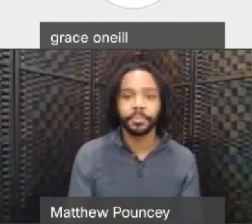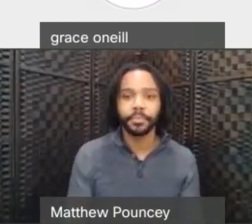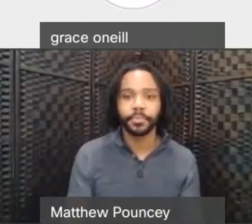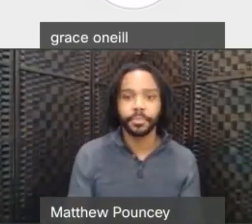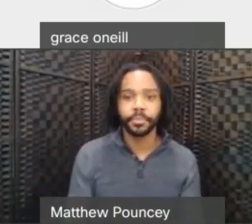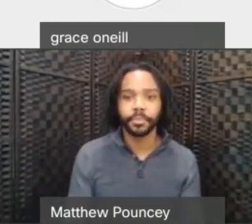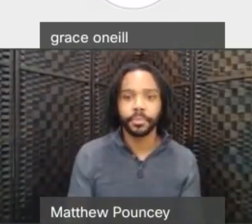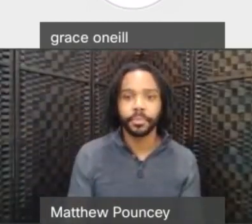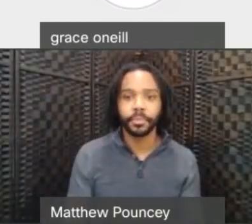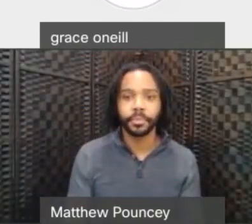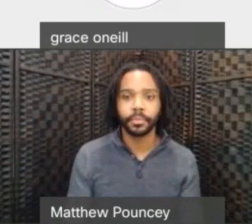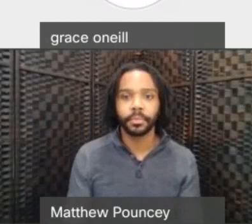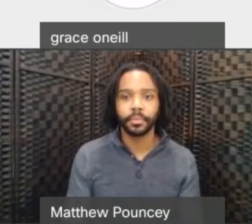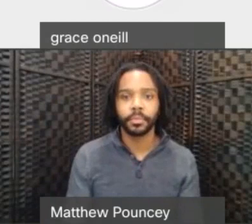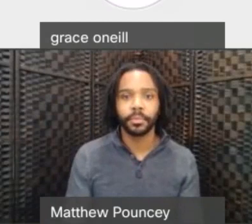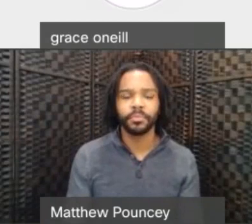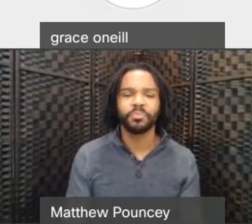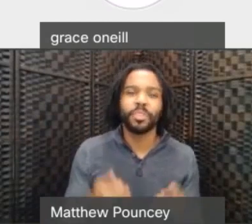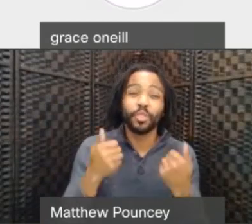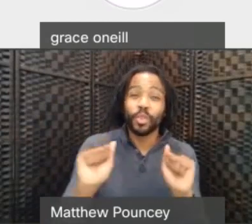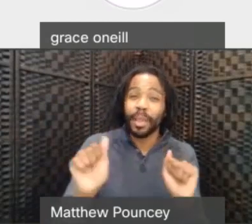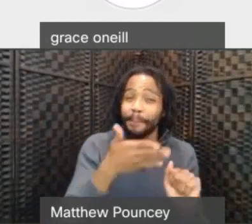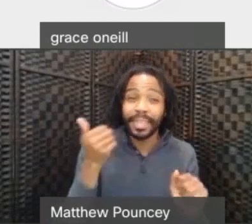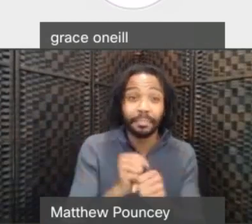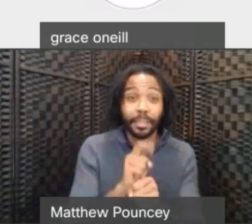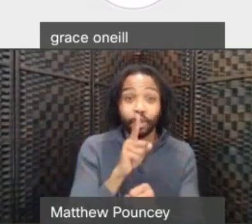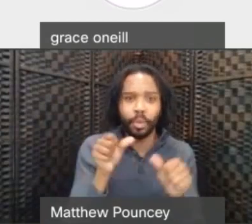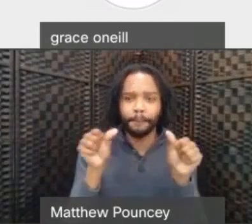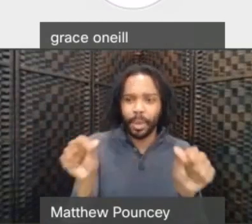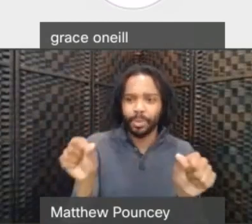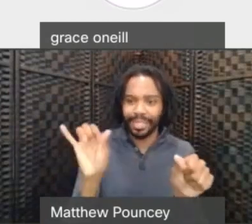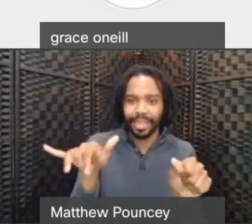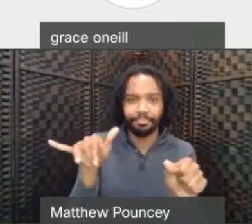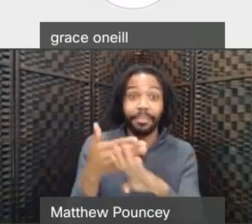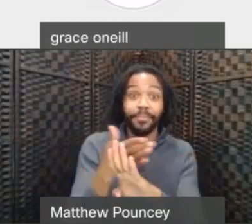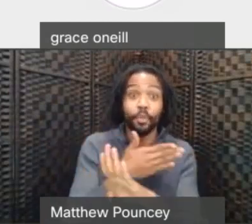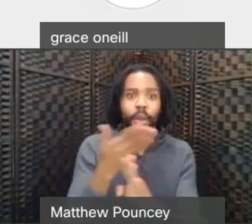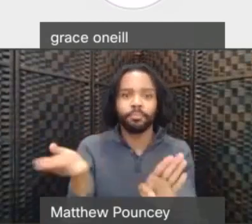And we will try and make sure and post that before the end of this meeting.